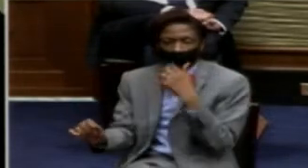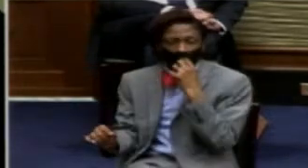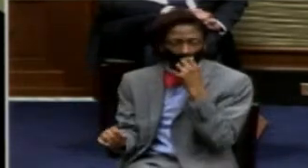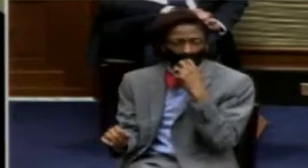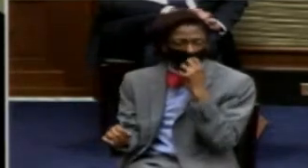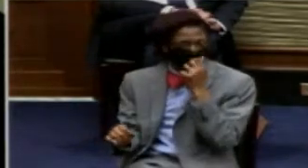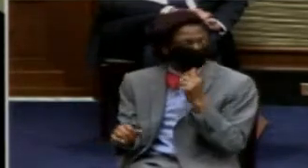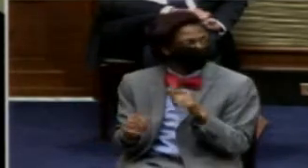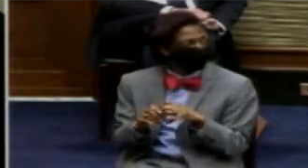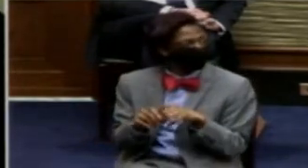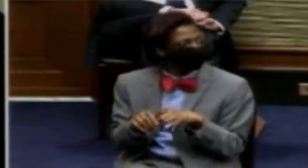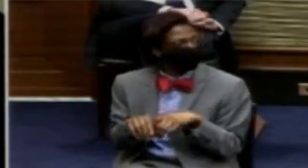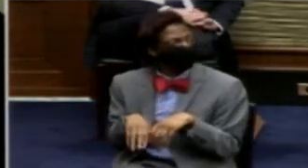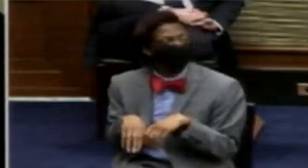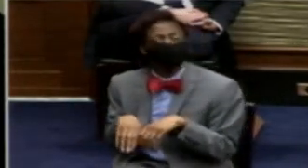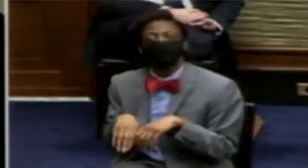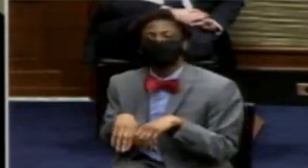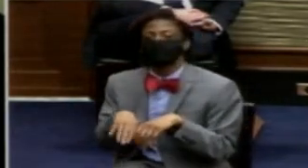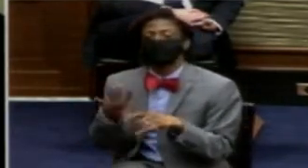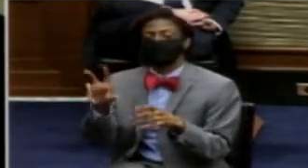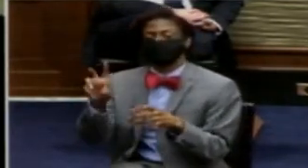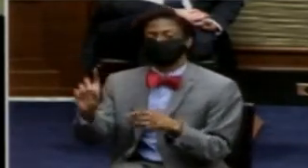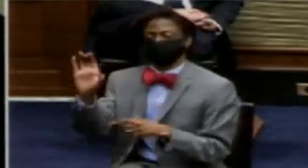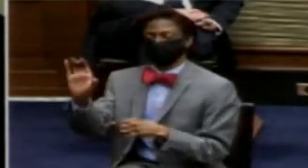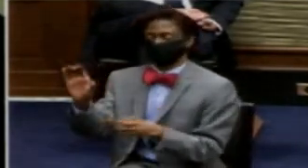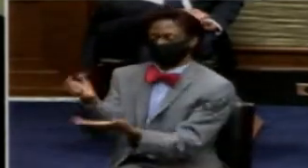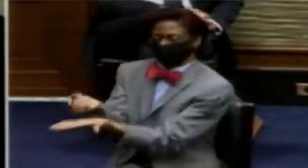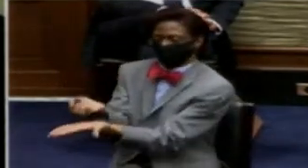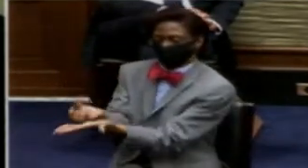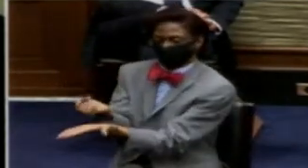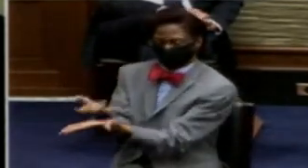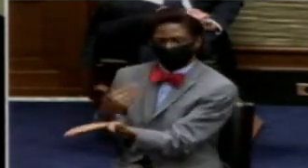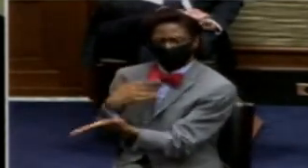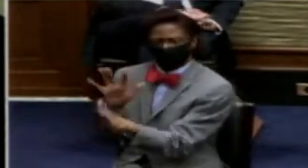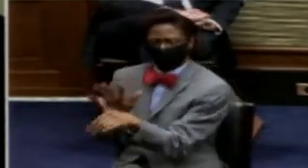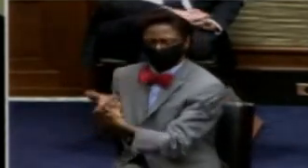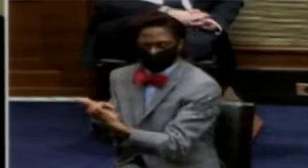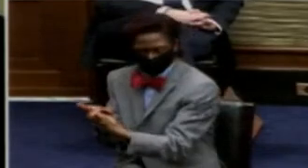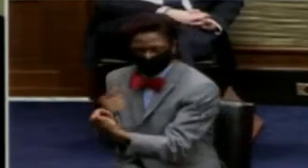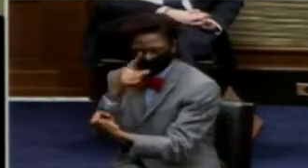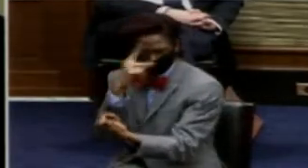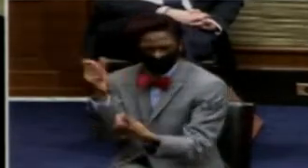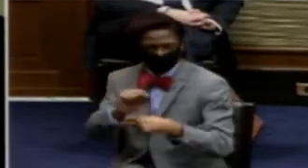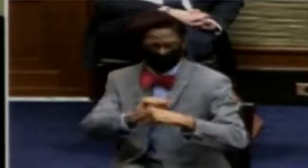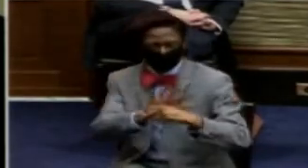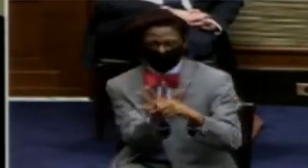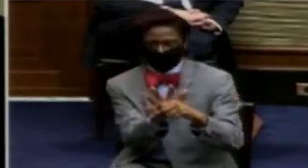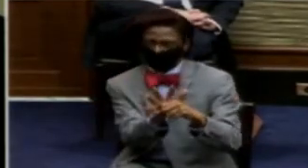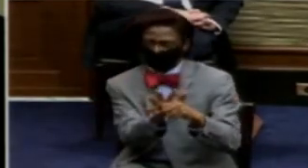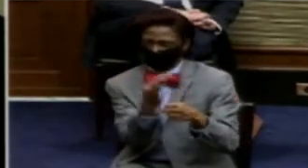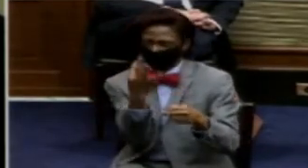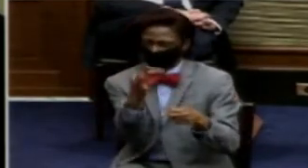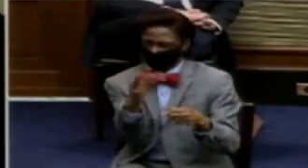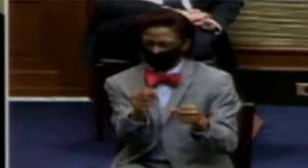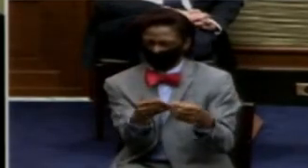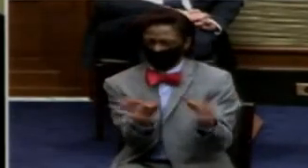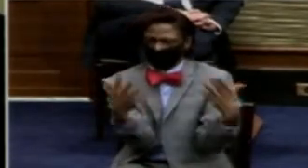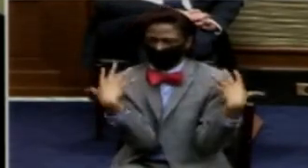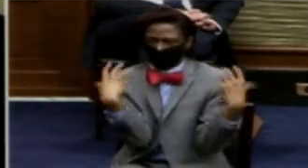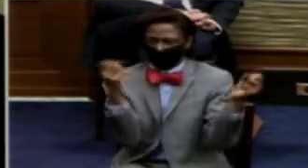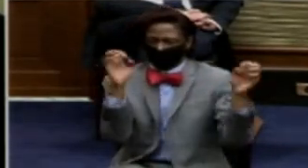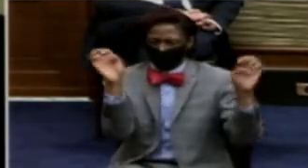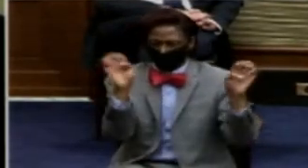jurisdictions, the District of Columbia's economy faces challenges as a result of the COVID-19 public health emergency.